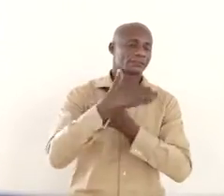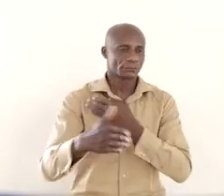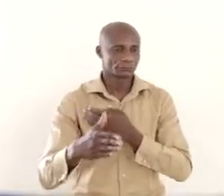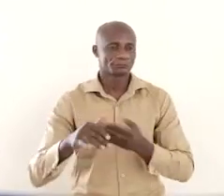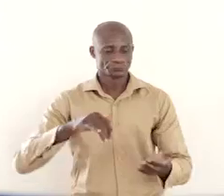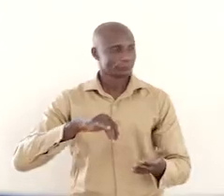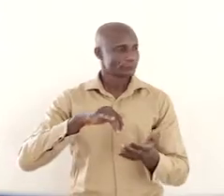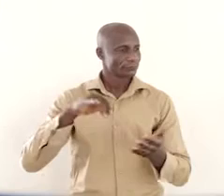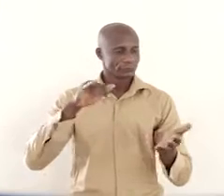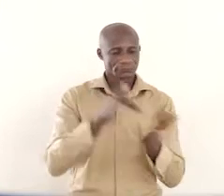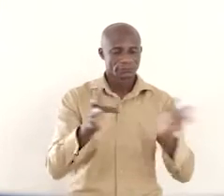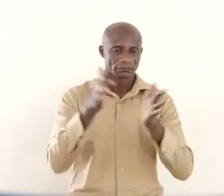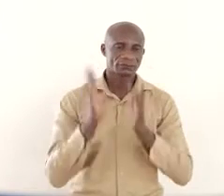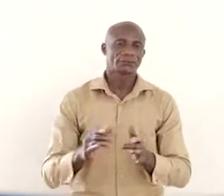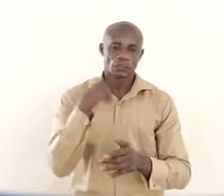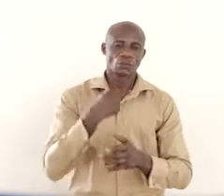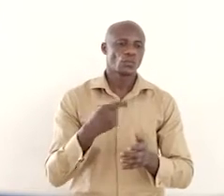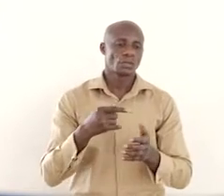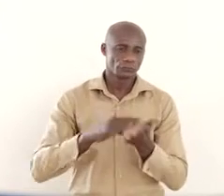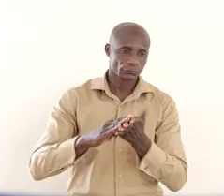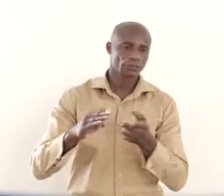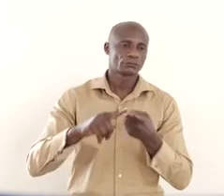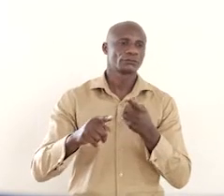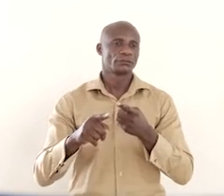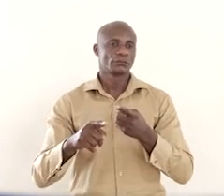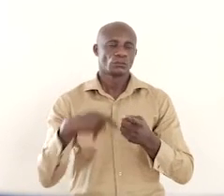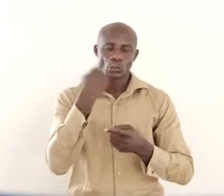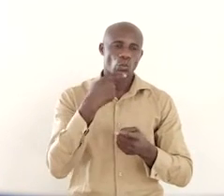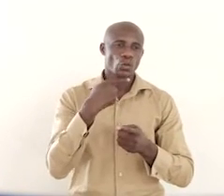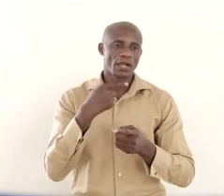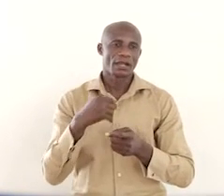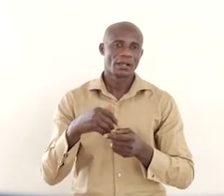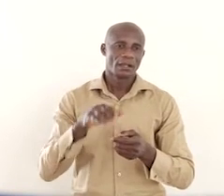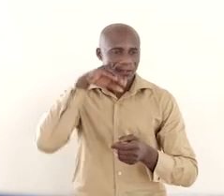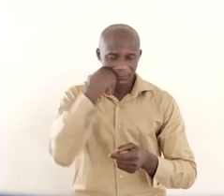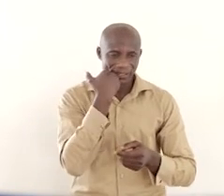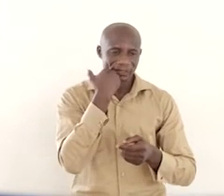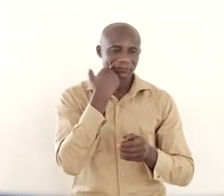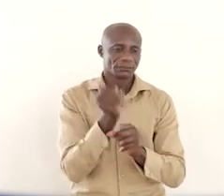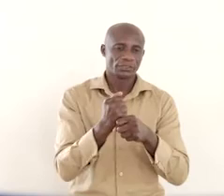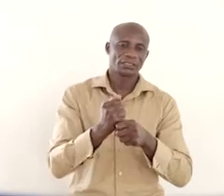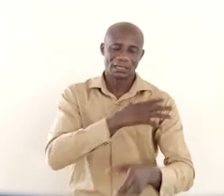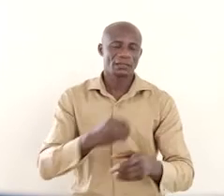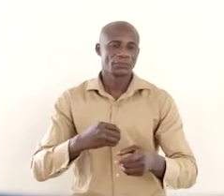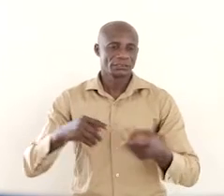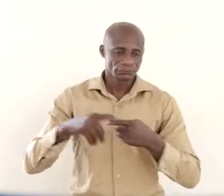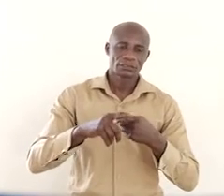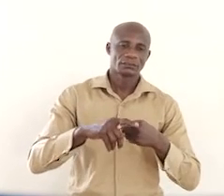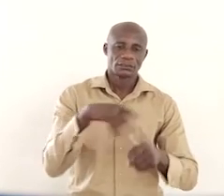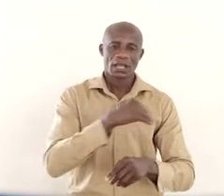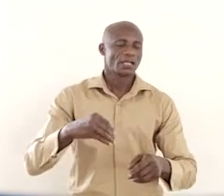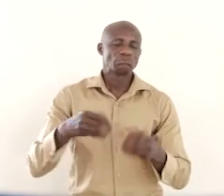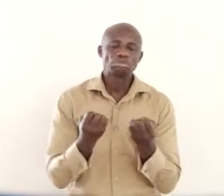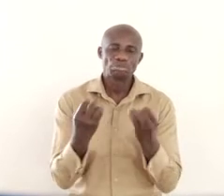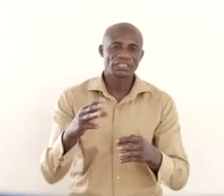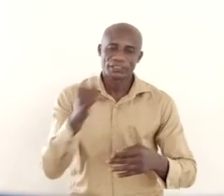who are committed to the life of chastity and purity, but who are daily harassed and derided and tormented in an